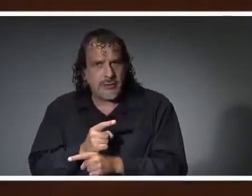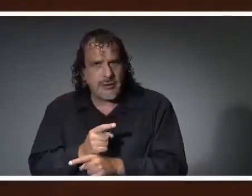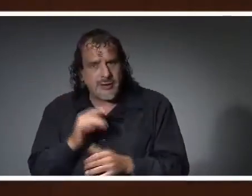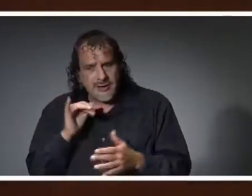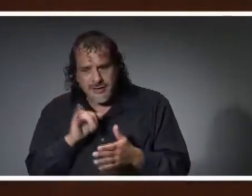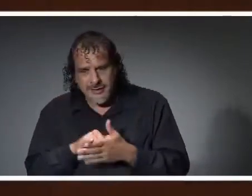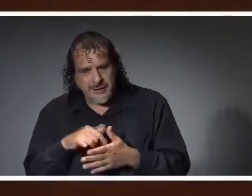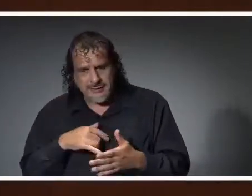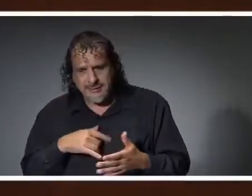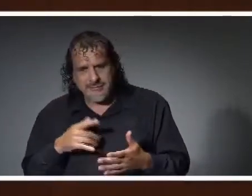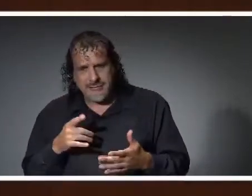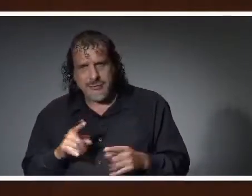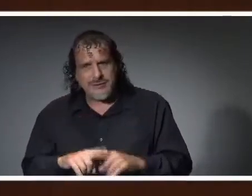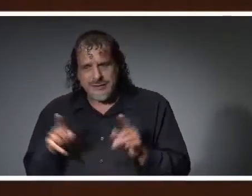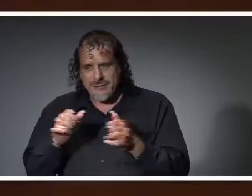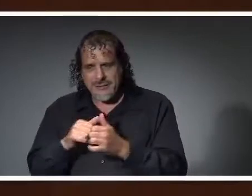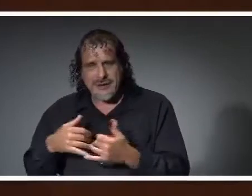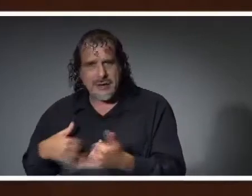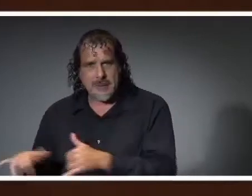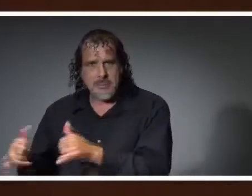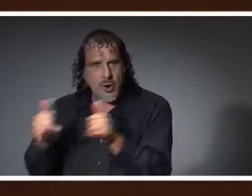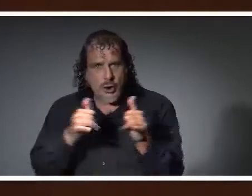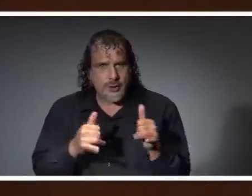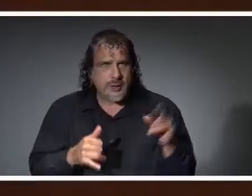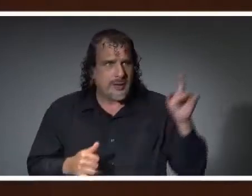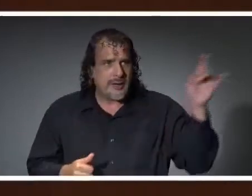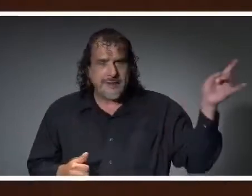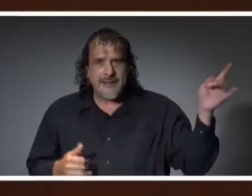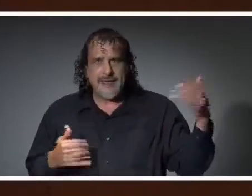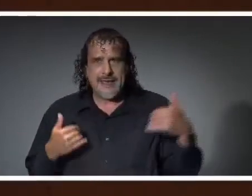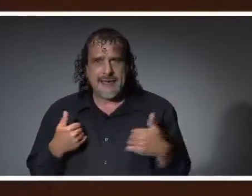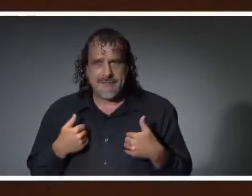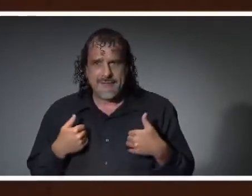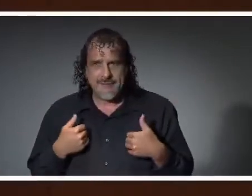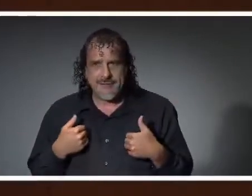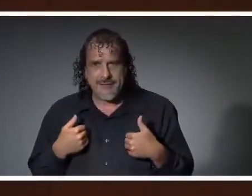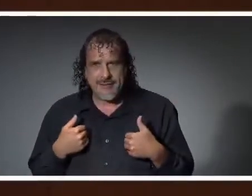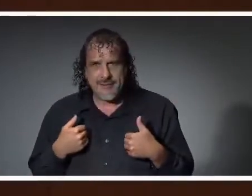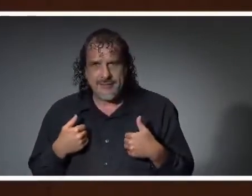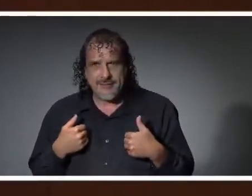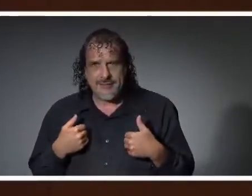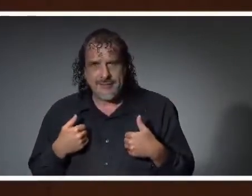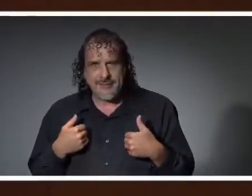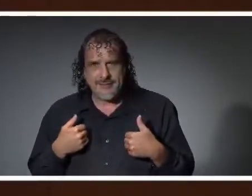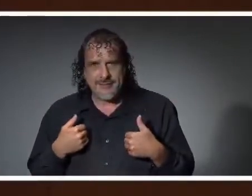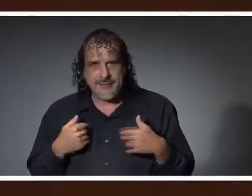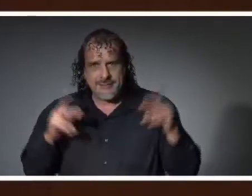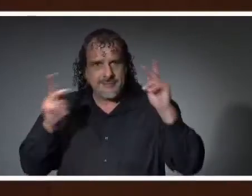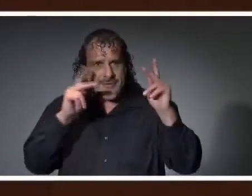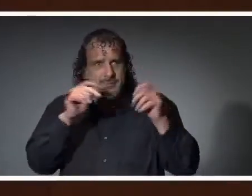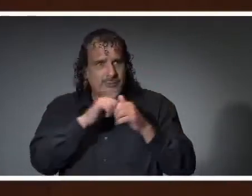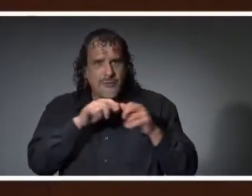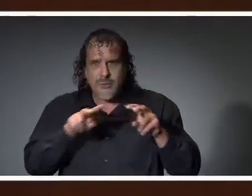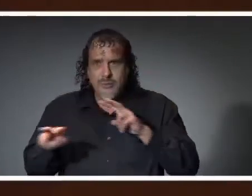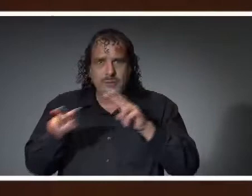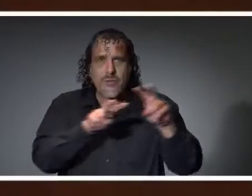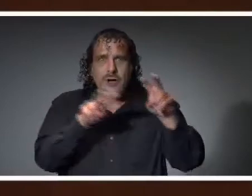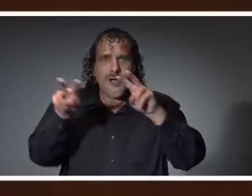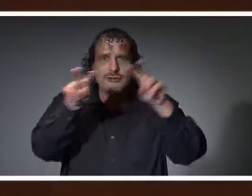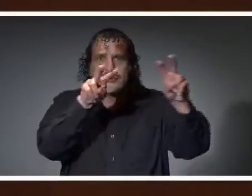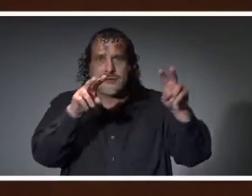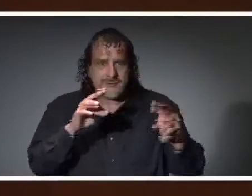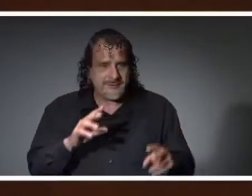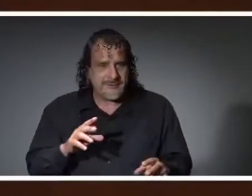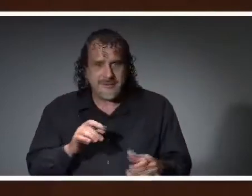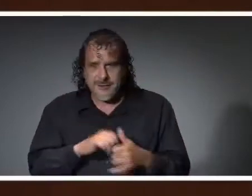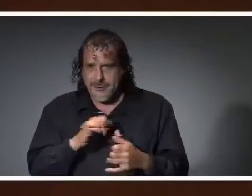event than this is they're going to have basically a safety marshal to oversee it. They're going